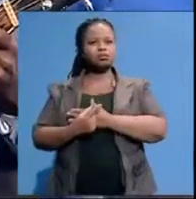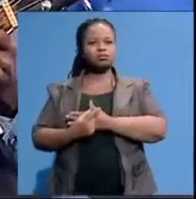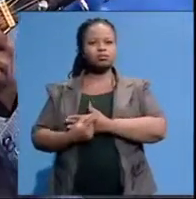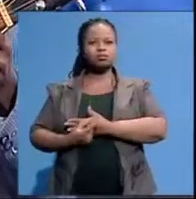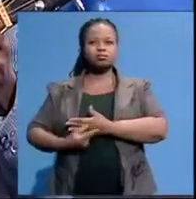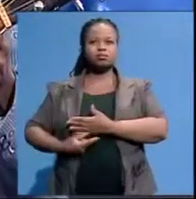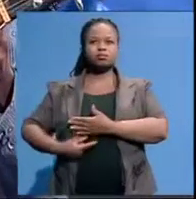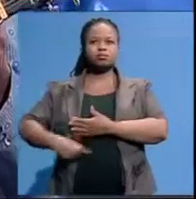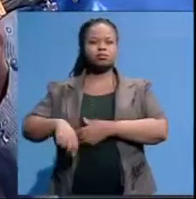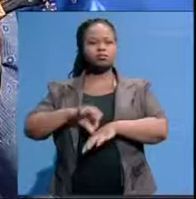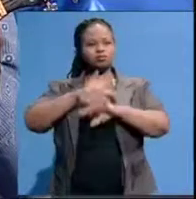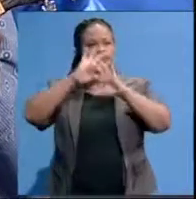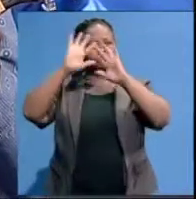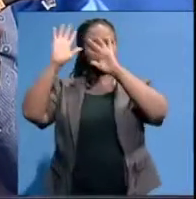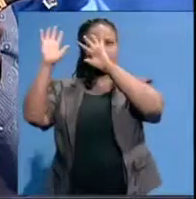pesesatho